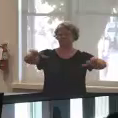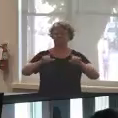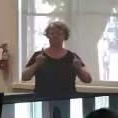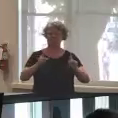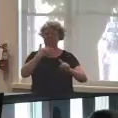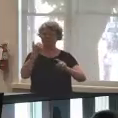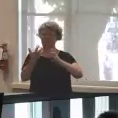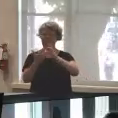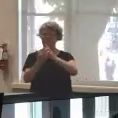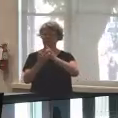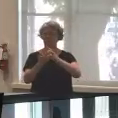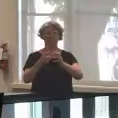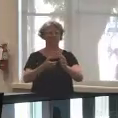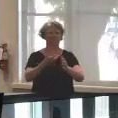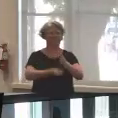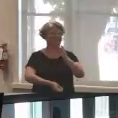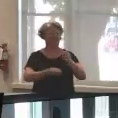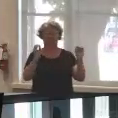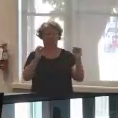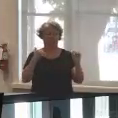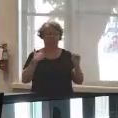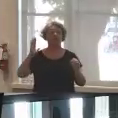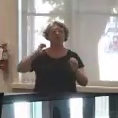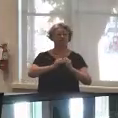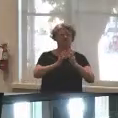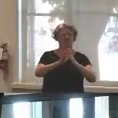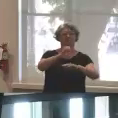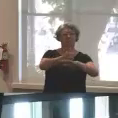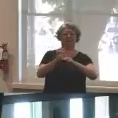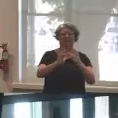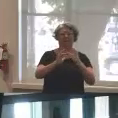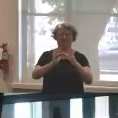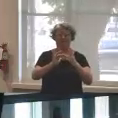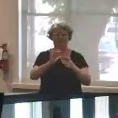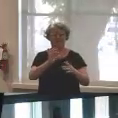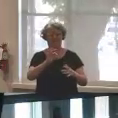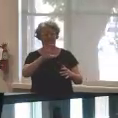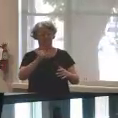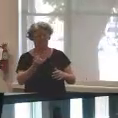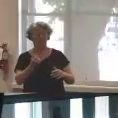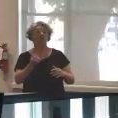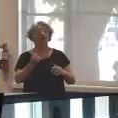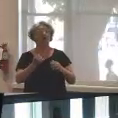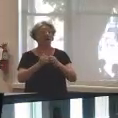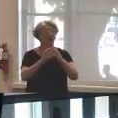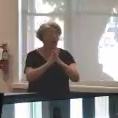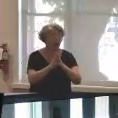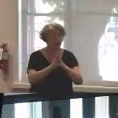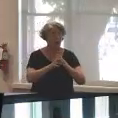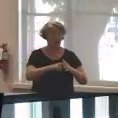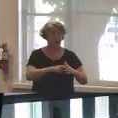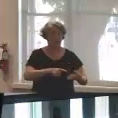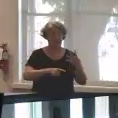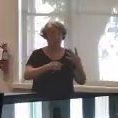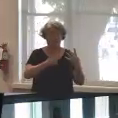and build community was what was missing. So that's how the network started. And since its conception, some of those original four members still come